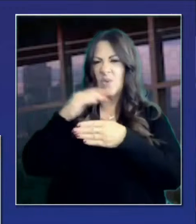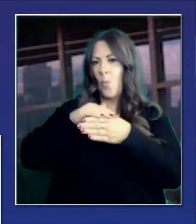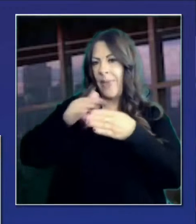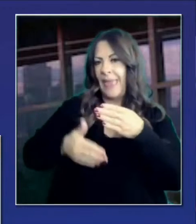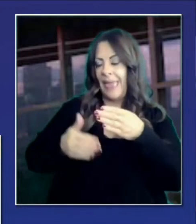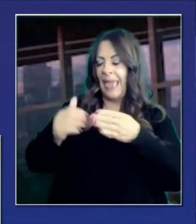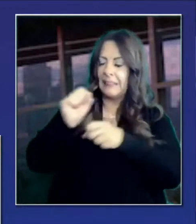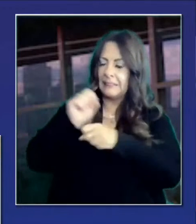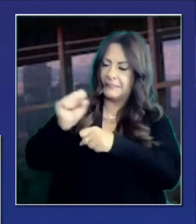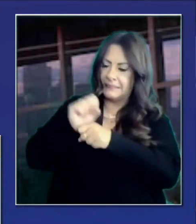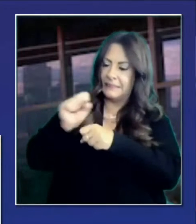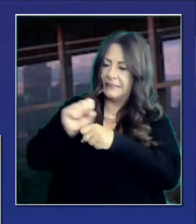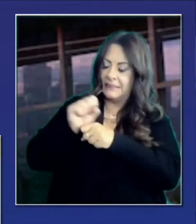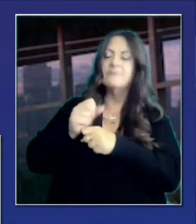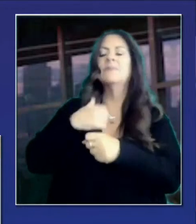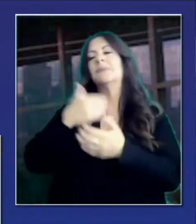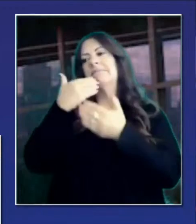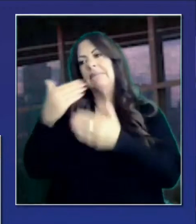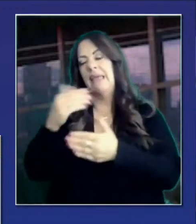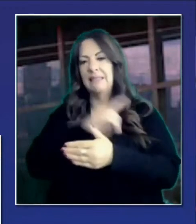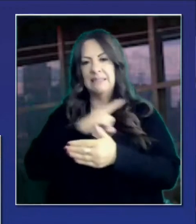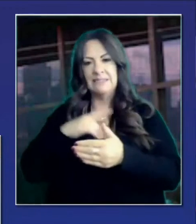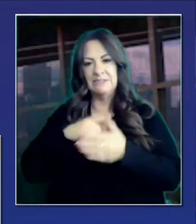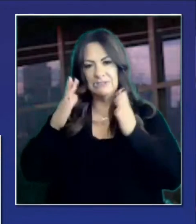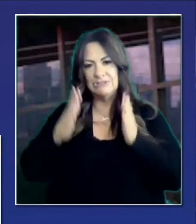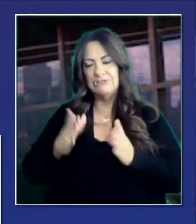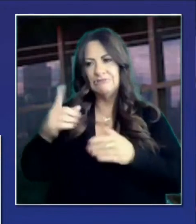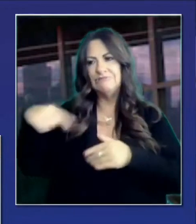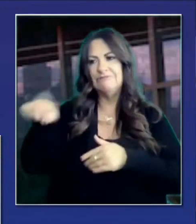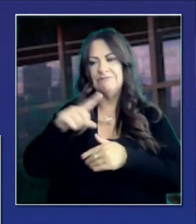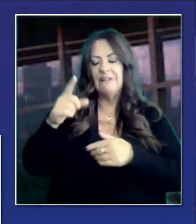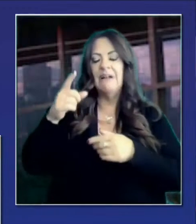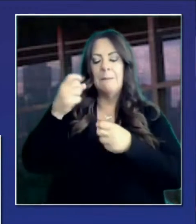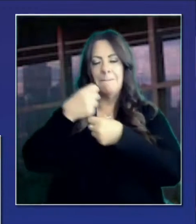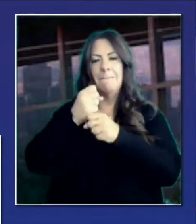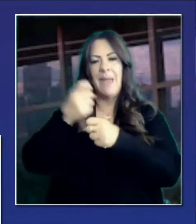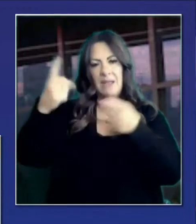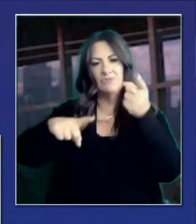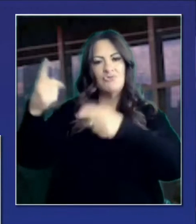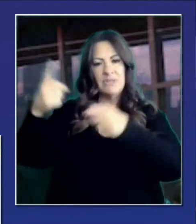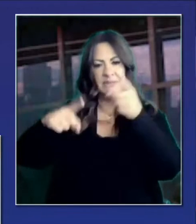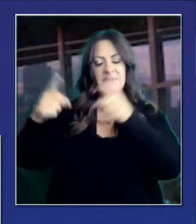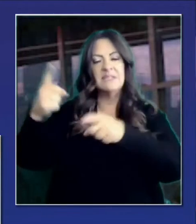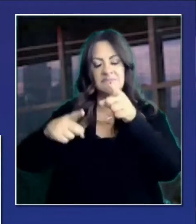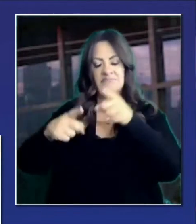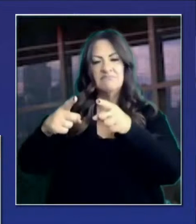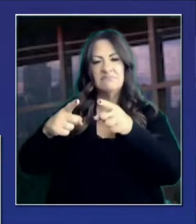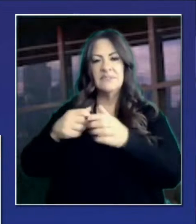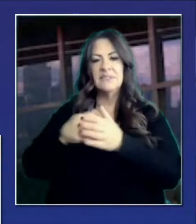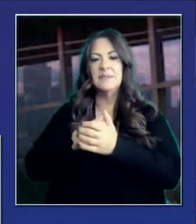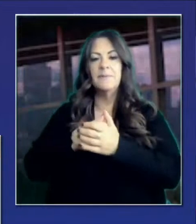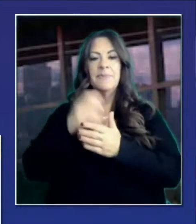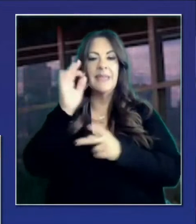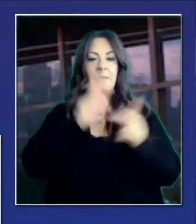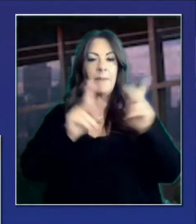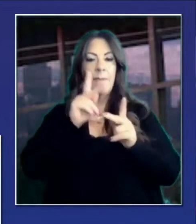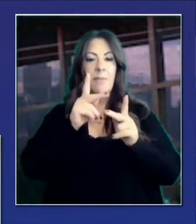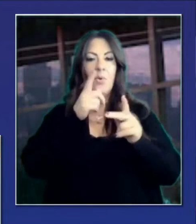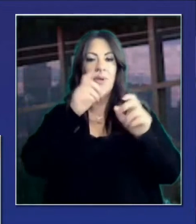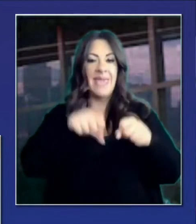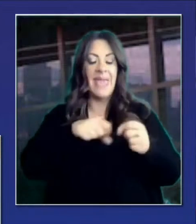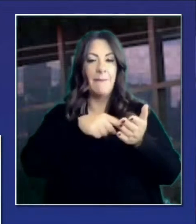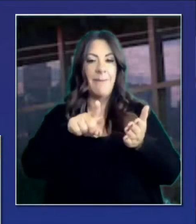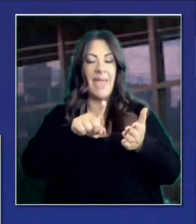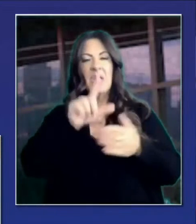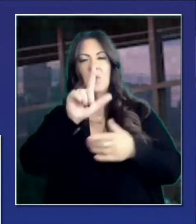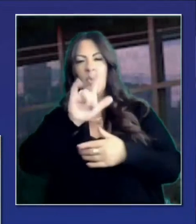congratulate, again, those leaders for a job well done. People will continue to pay at least 25% of their rent through June 30th. Remember,